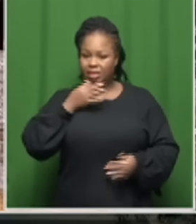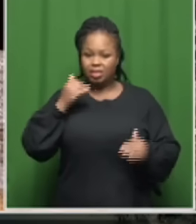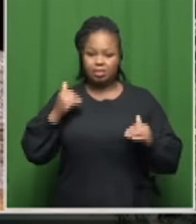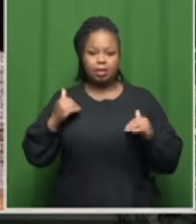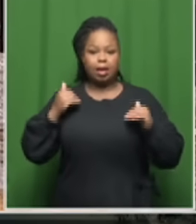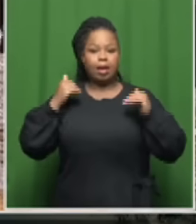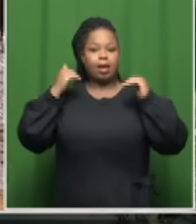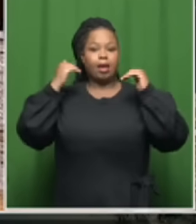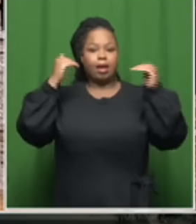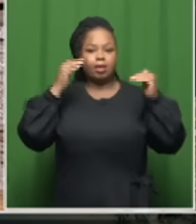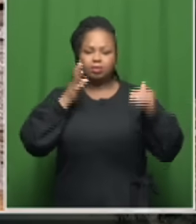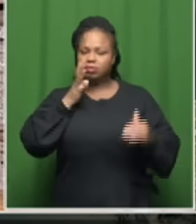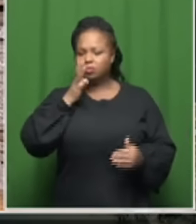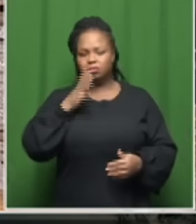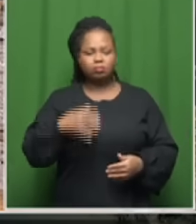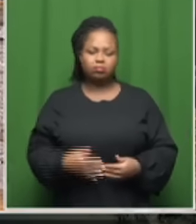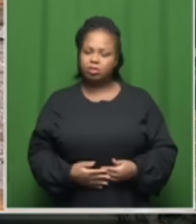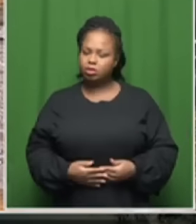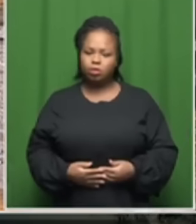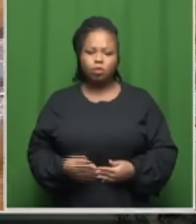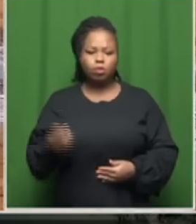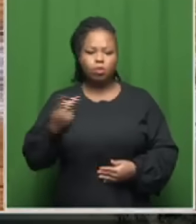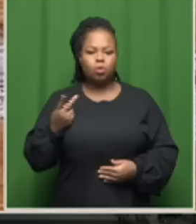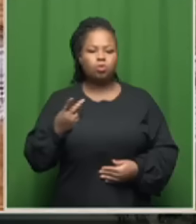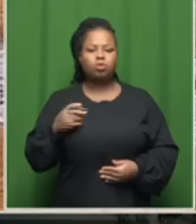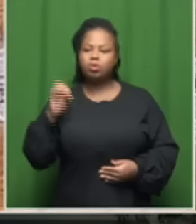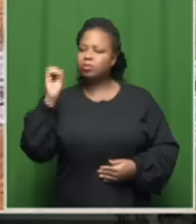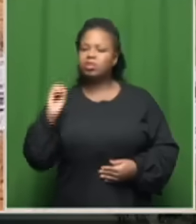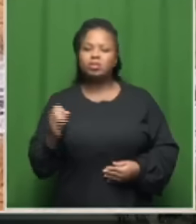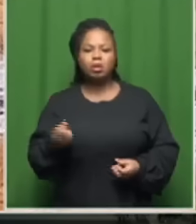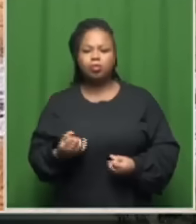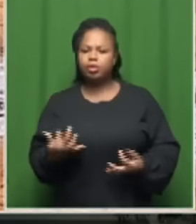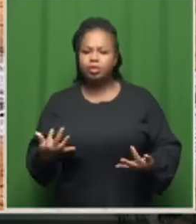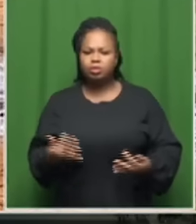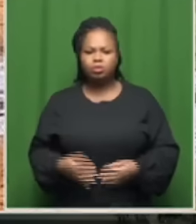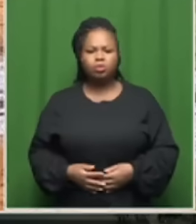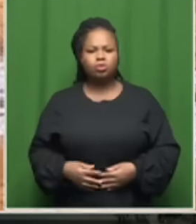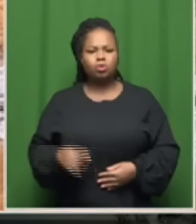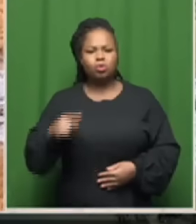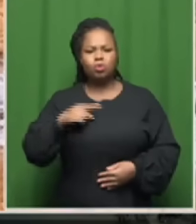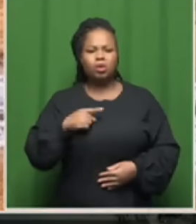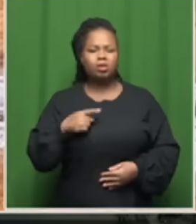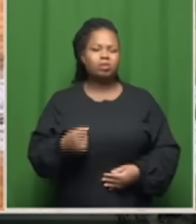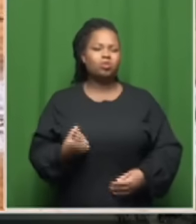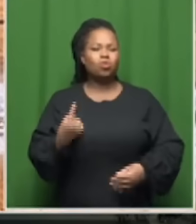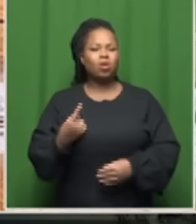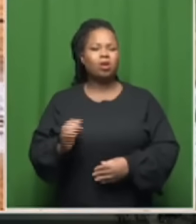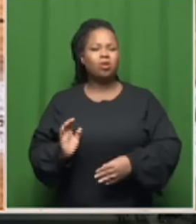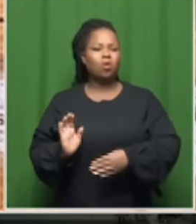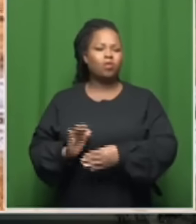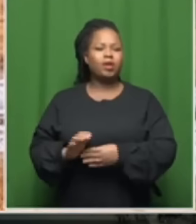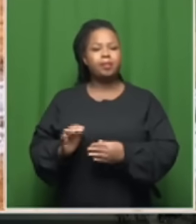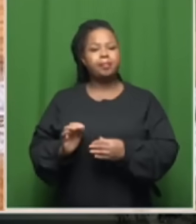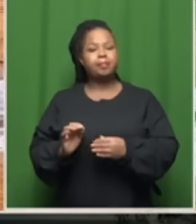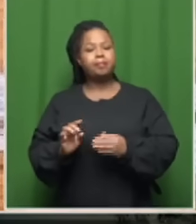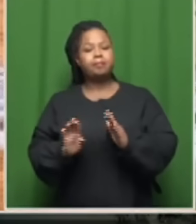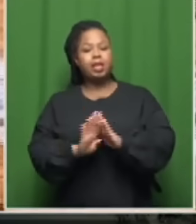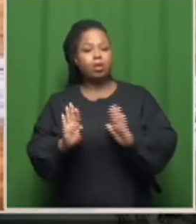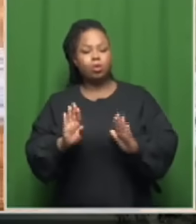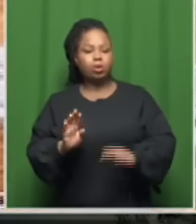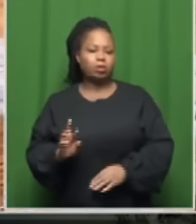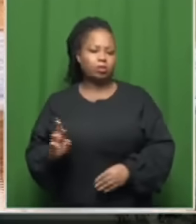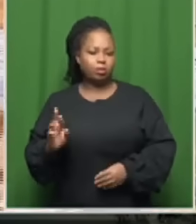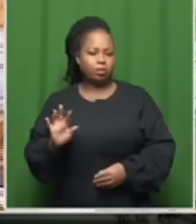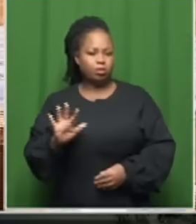Leanne, is a concentration to what number? The number is 1/1 billion. In other words, it's measured